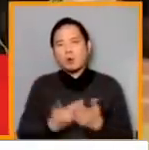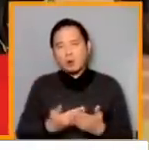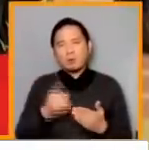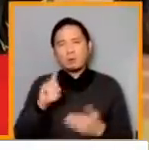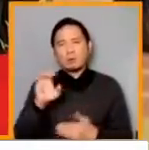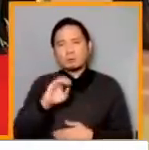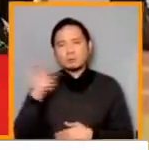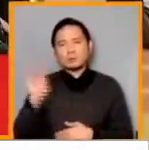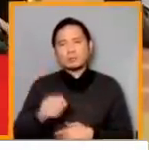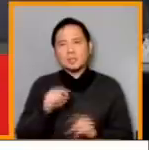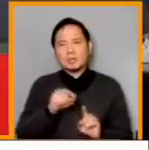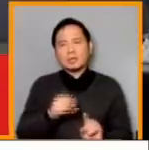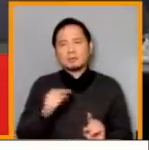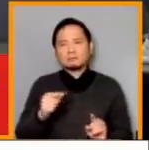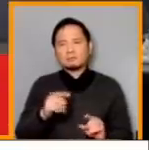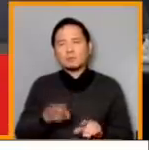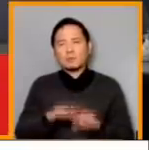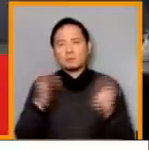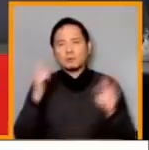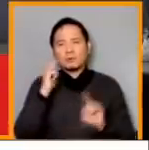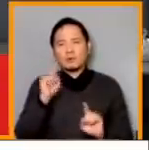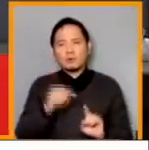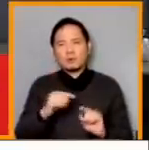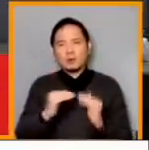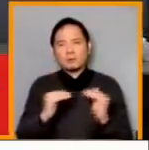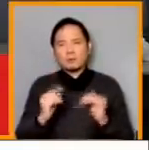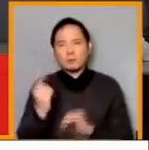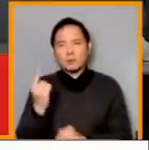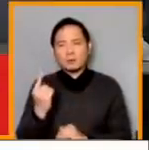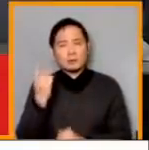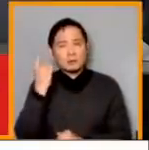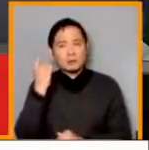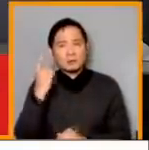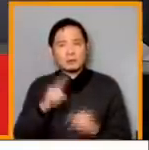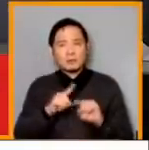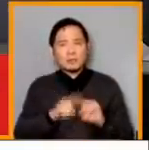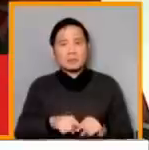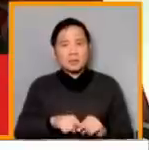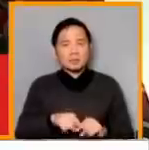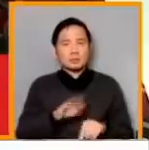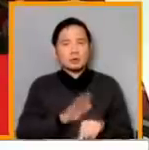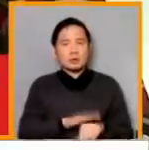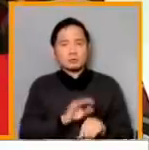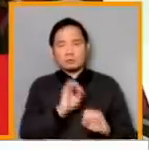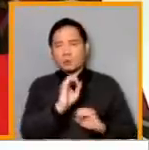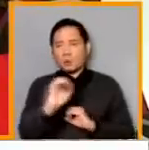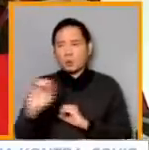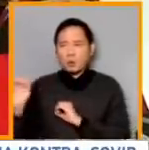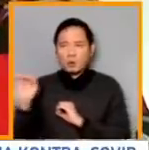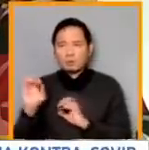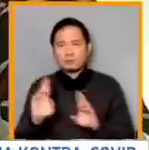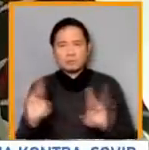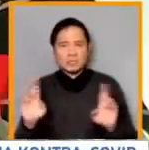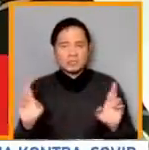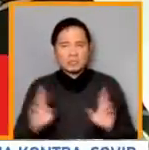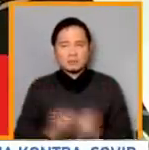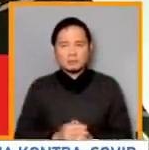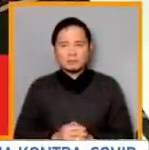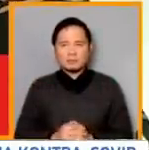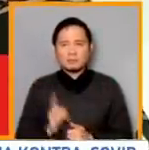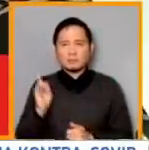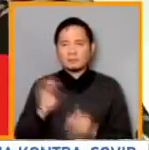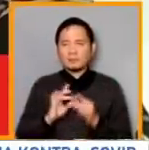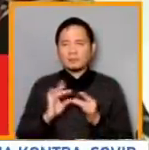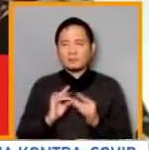Level 1 at 2 ngayong taon. Pero depende pa rin daw ito sa kahandaan ng lokal na pamahalaan. We have a lot of catching up to